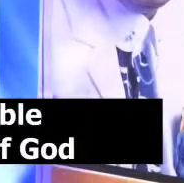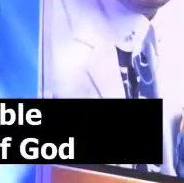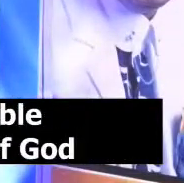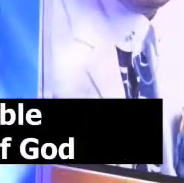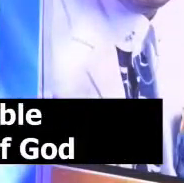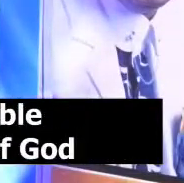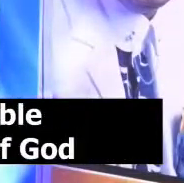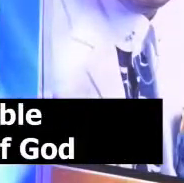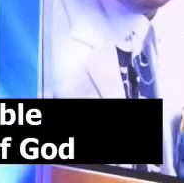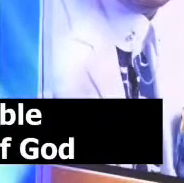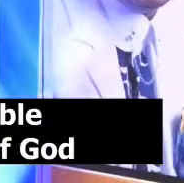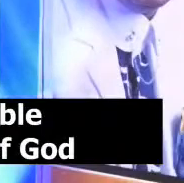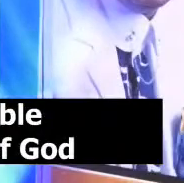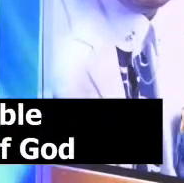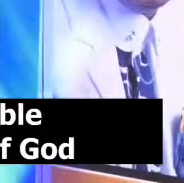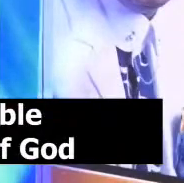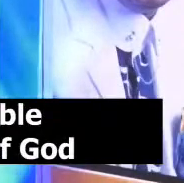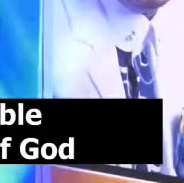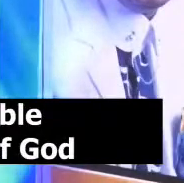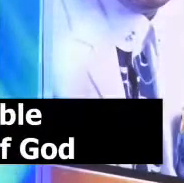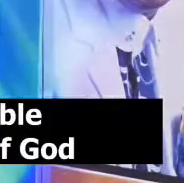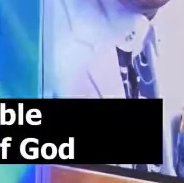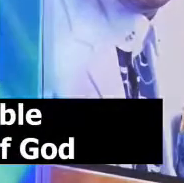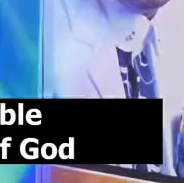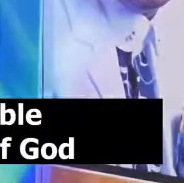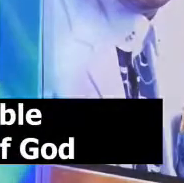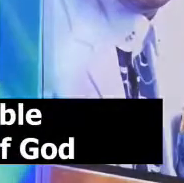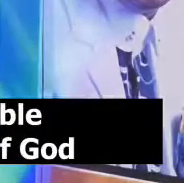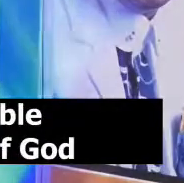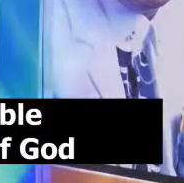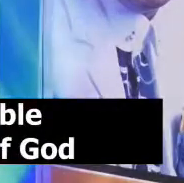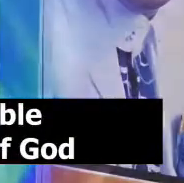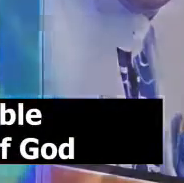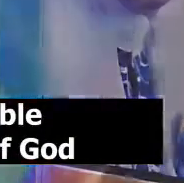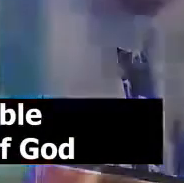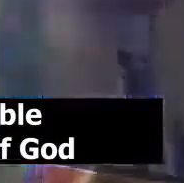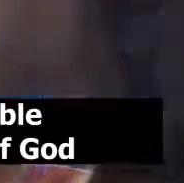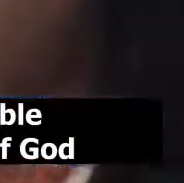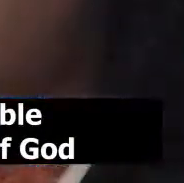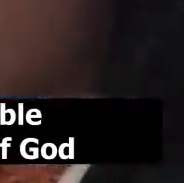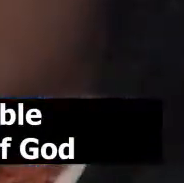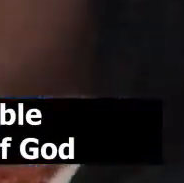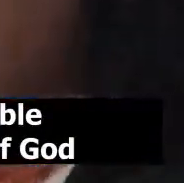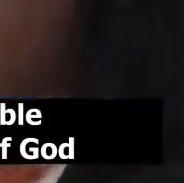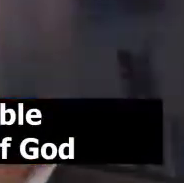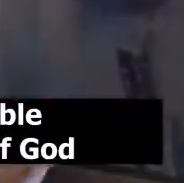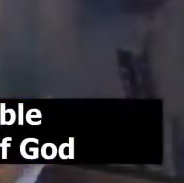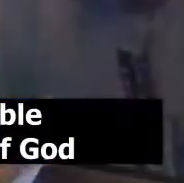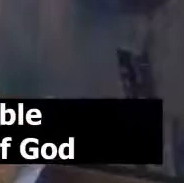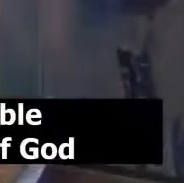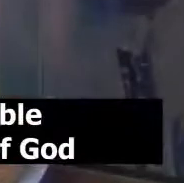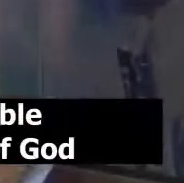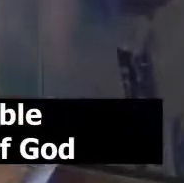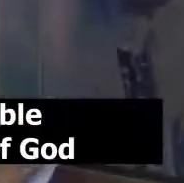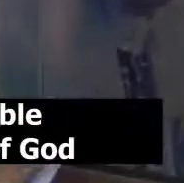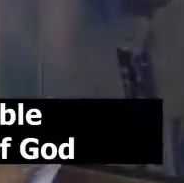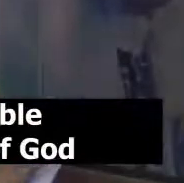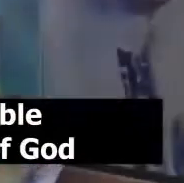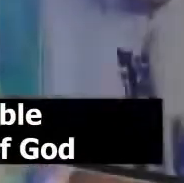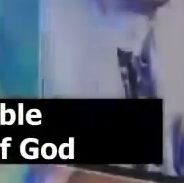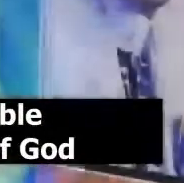good. With every breath that I am able, oh, I'm gonna